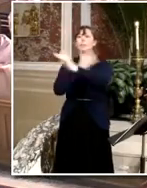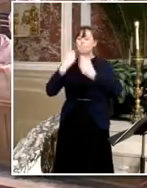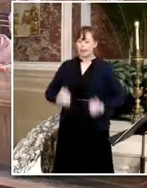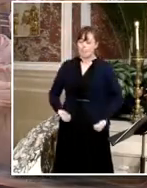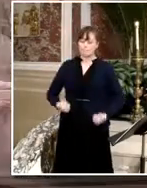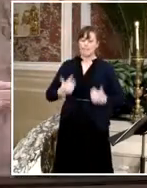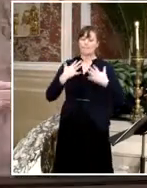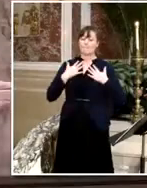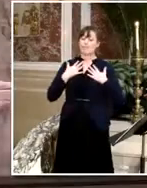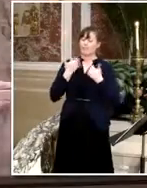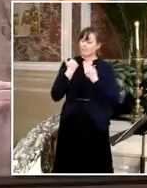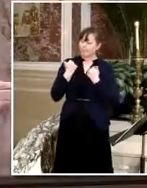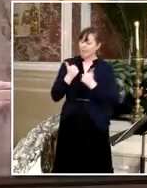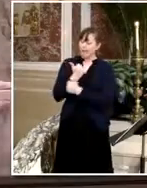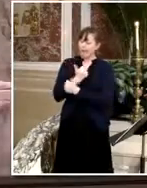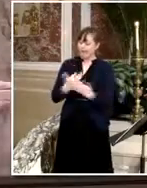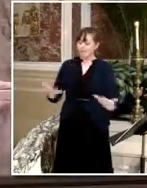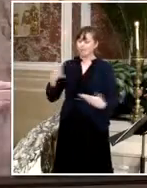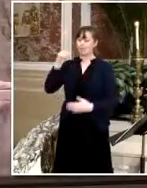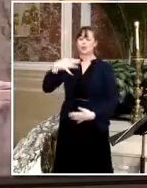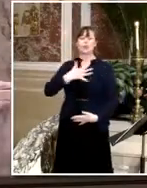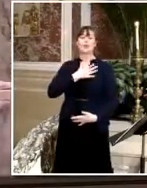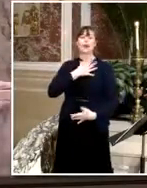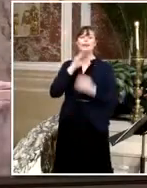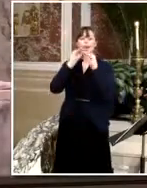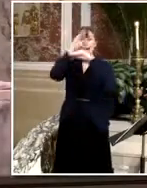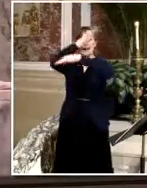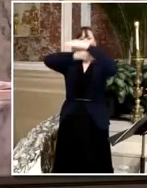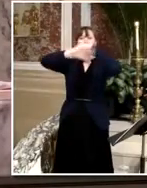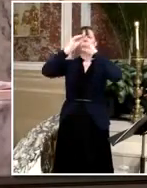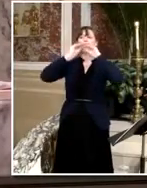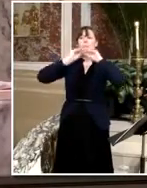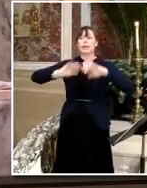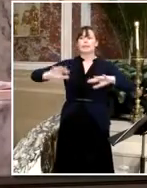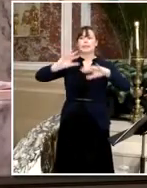with every grace and heavenly blessing.